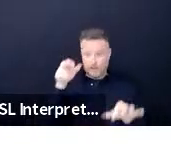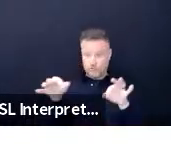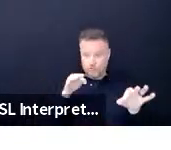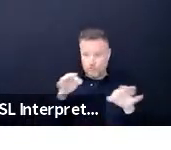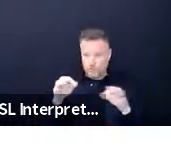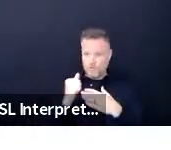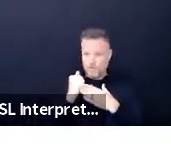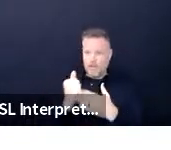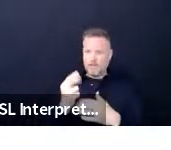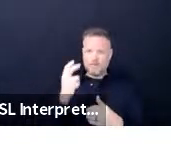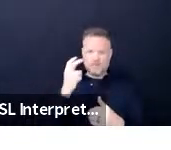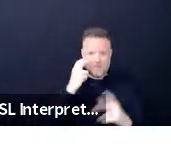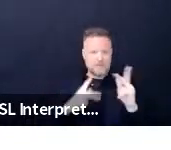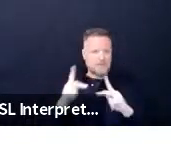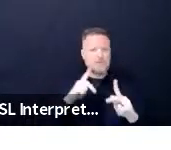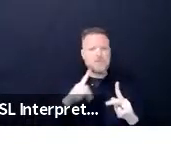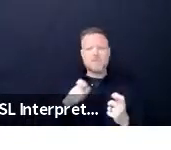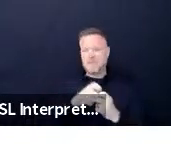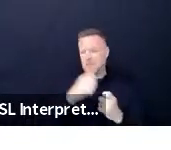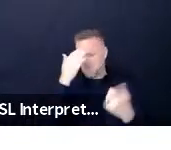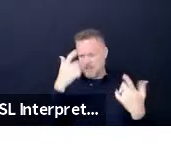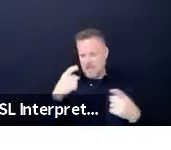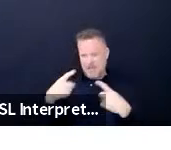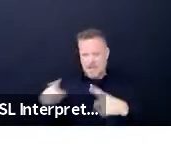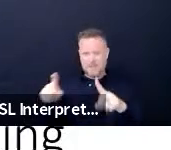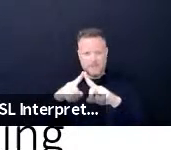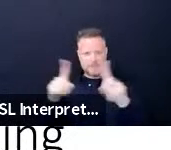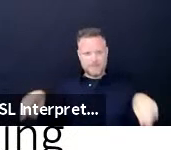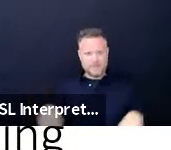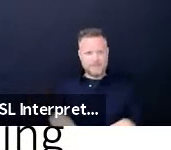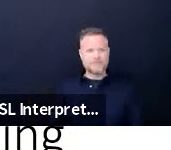what's happening on the screen. Next slide, please.